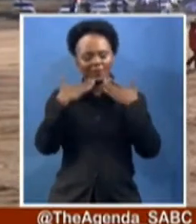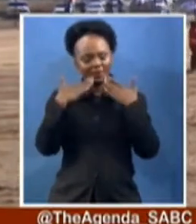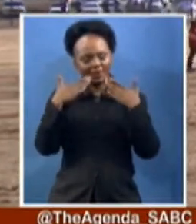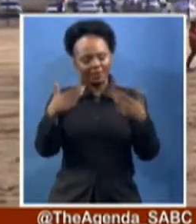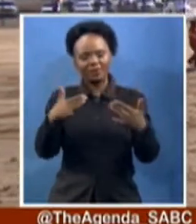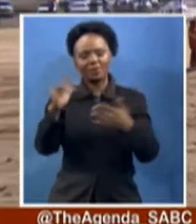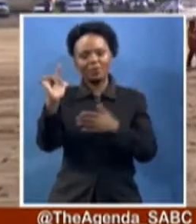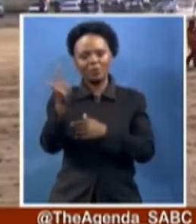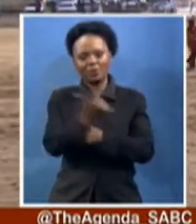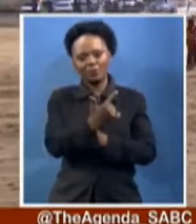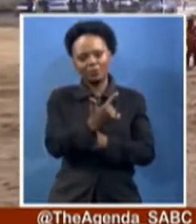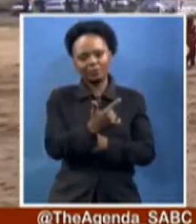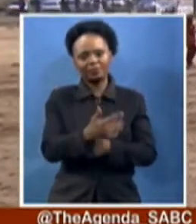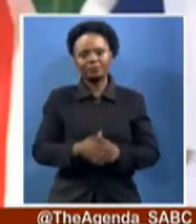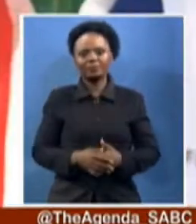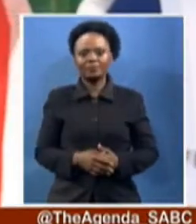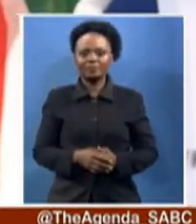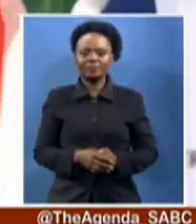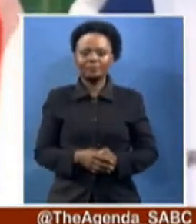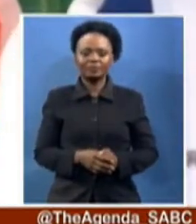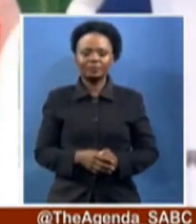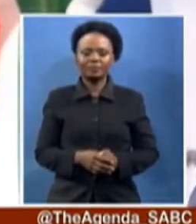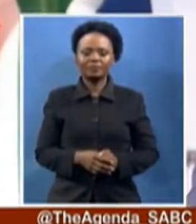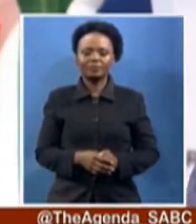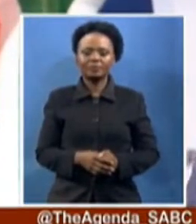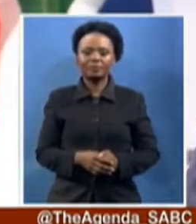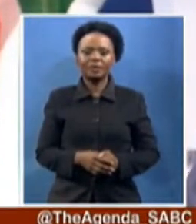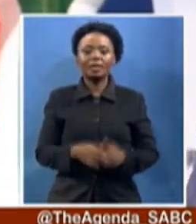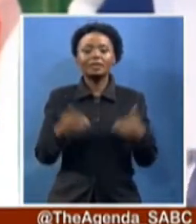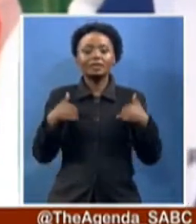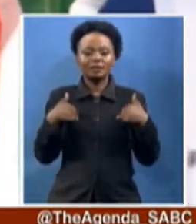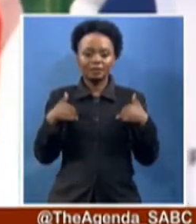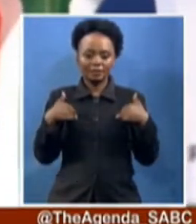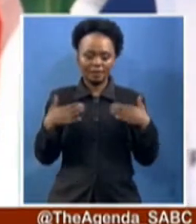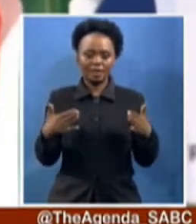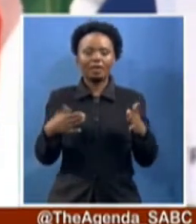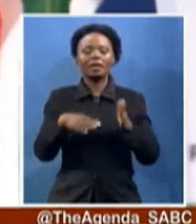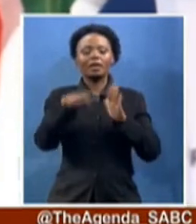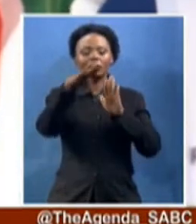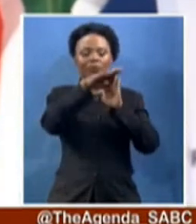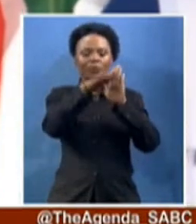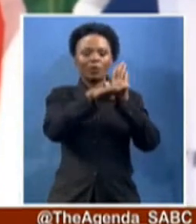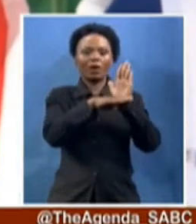We're about to start our program. If we may